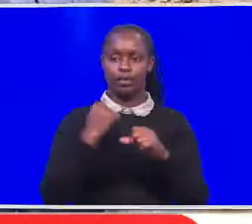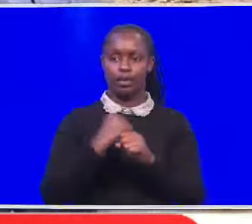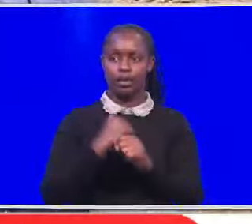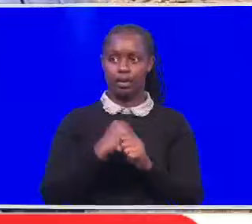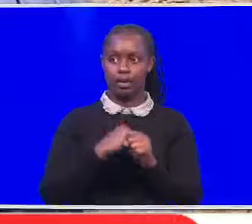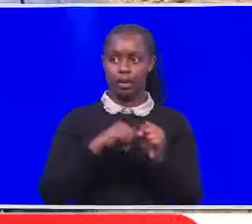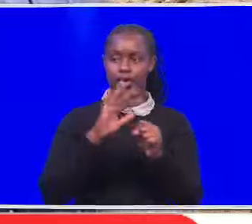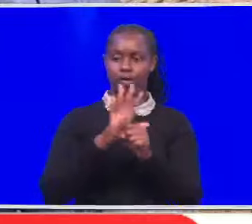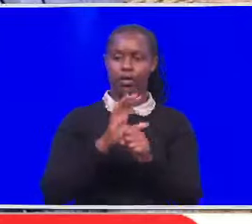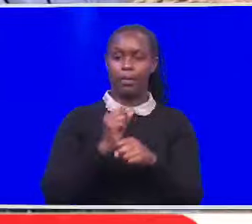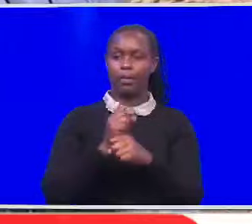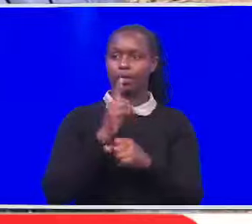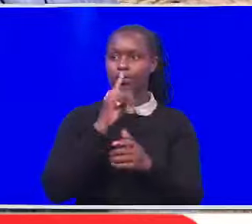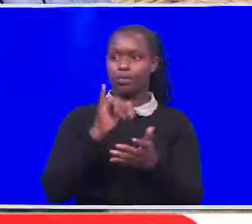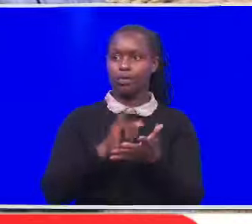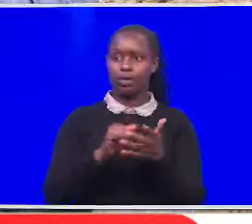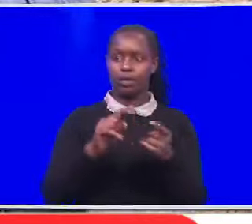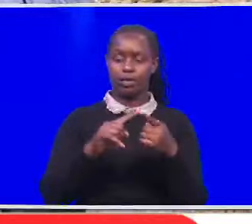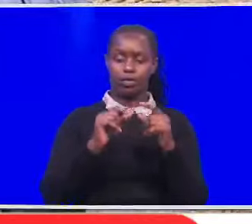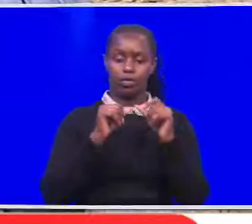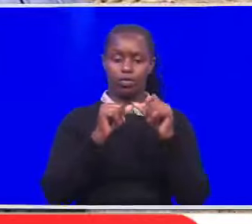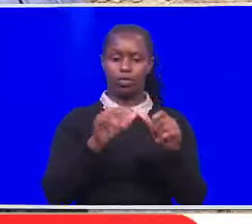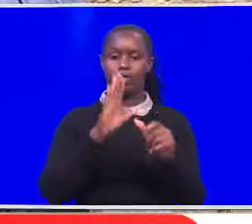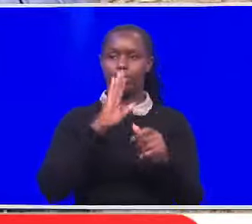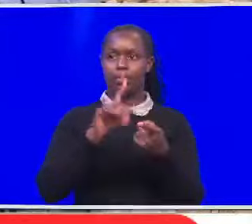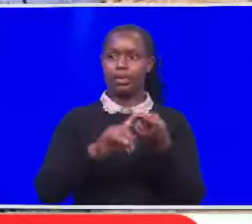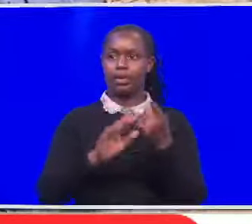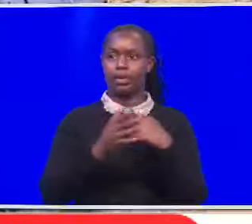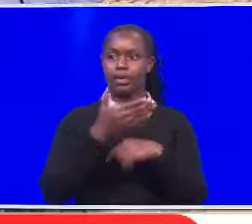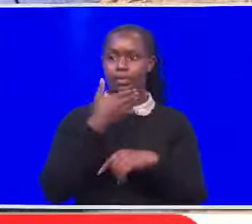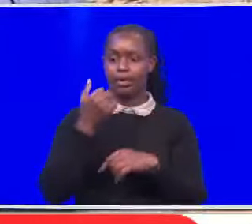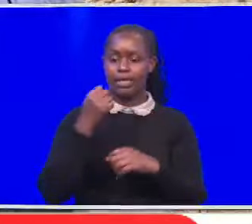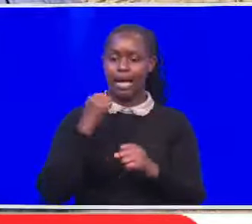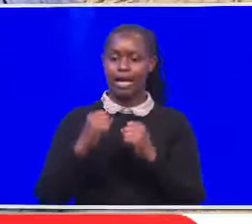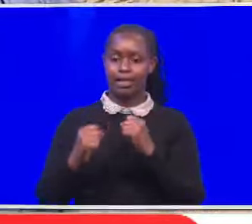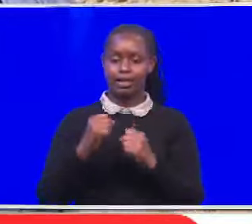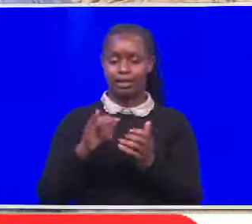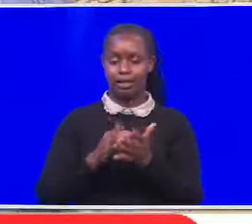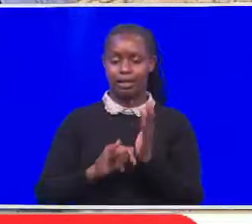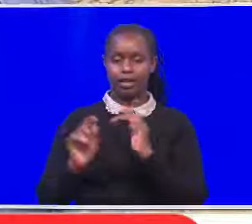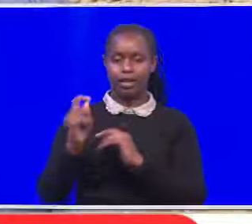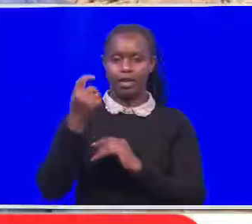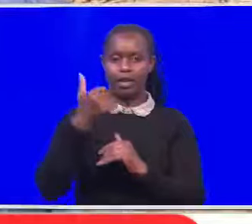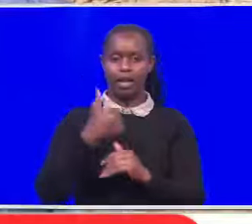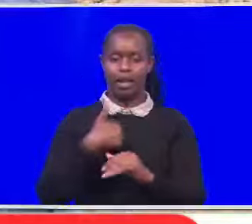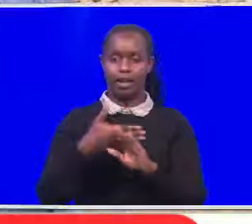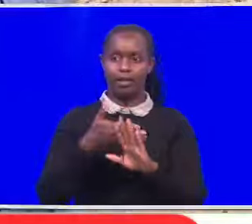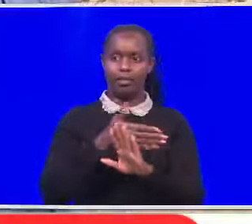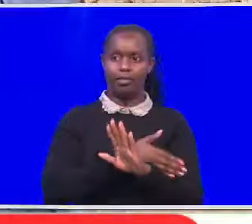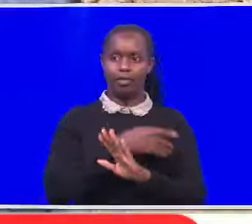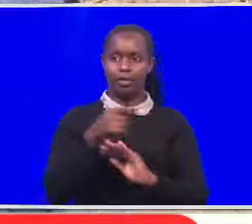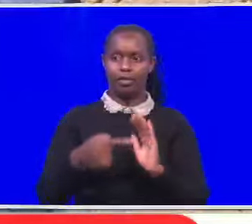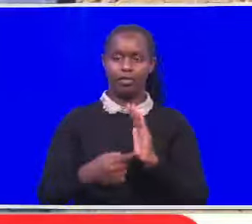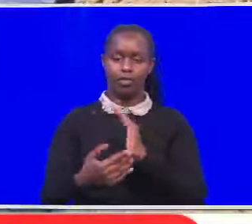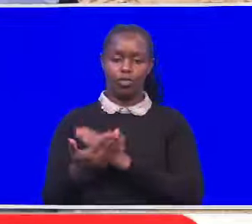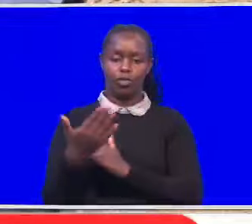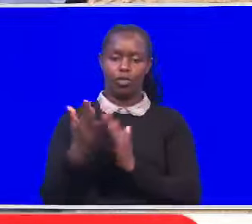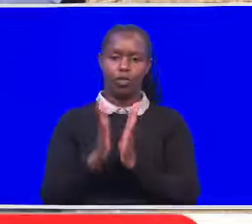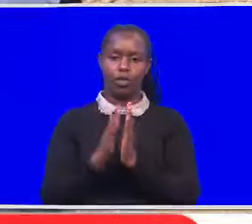in ensuring that he produced one of the best athletes Kenya has ever had. This morning, with the family